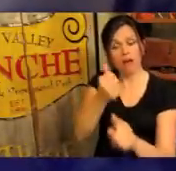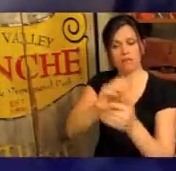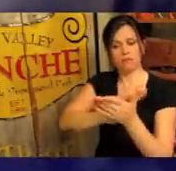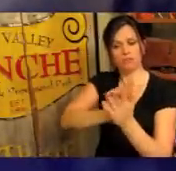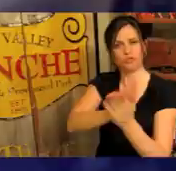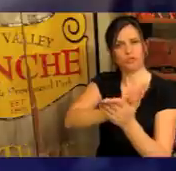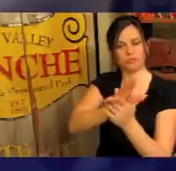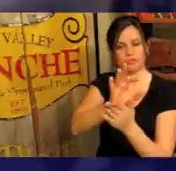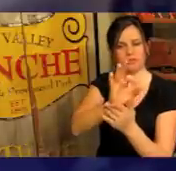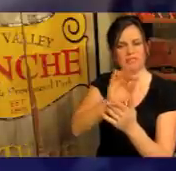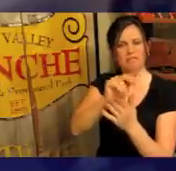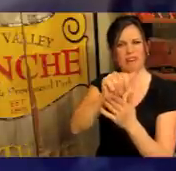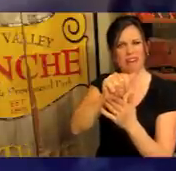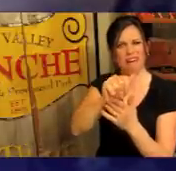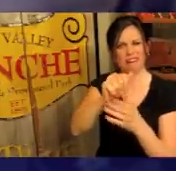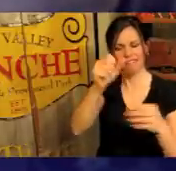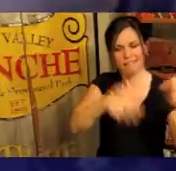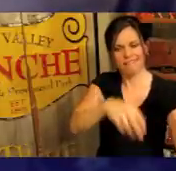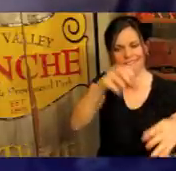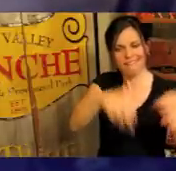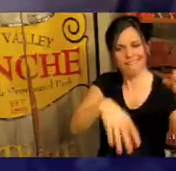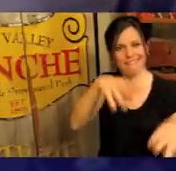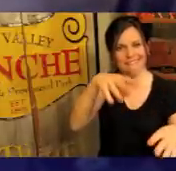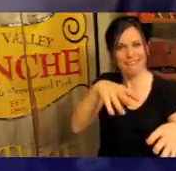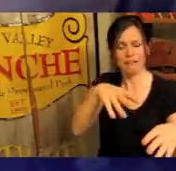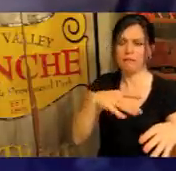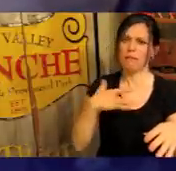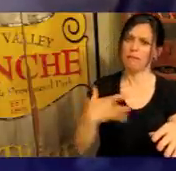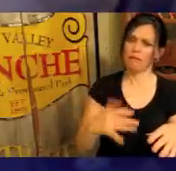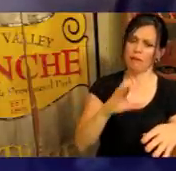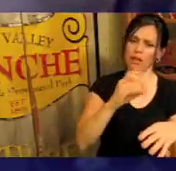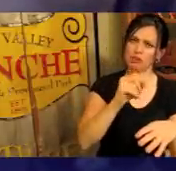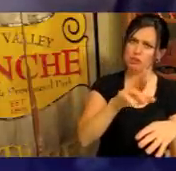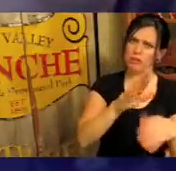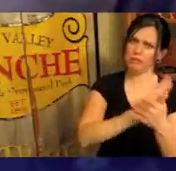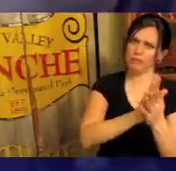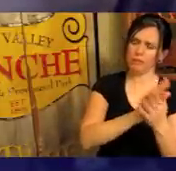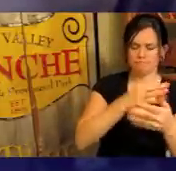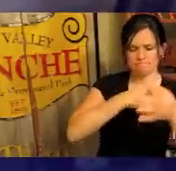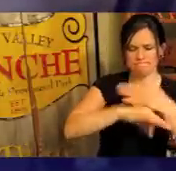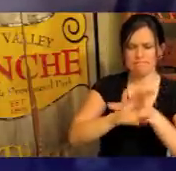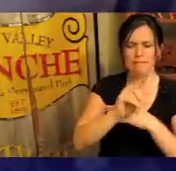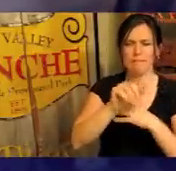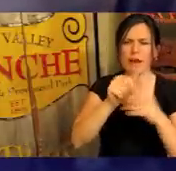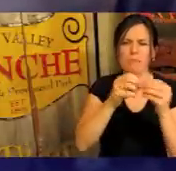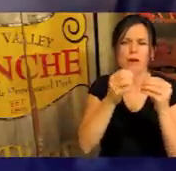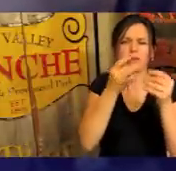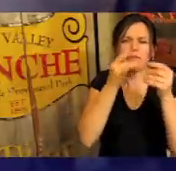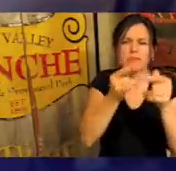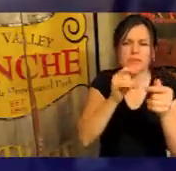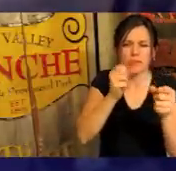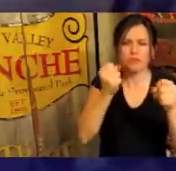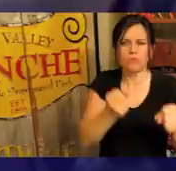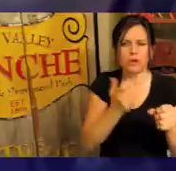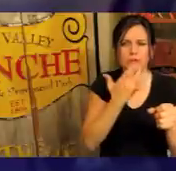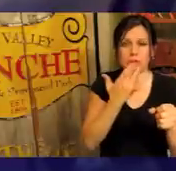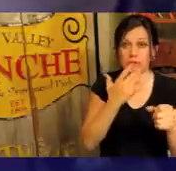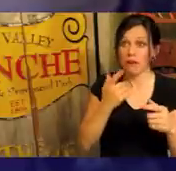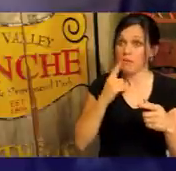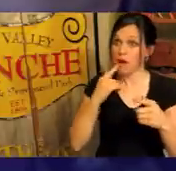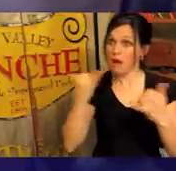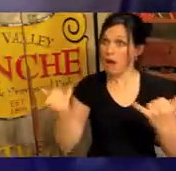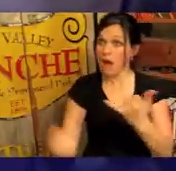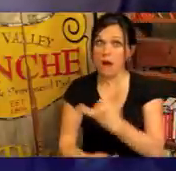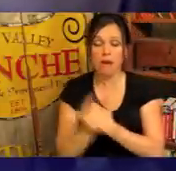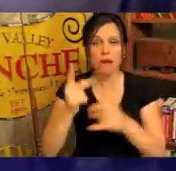feta. Actually, the Canadian version, if you ask some of the ladies who make pierogies, is cheese whiz.